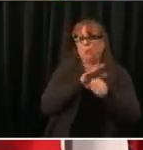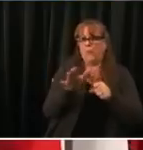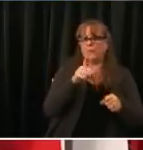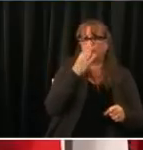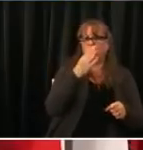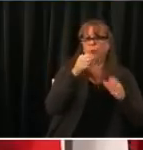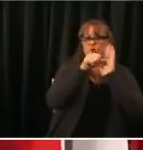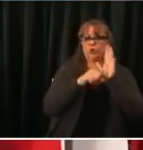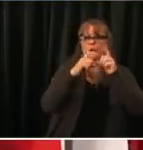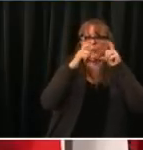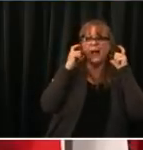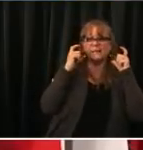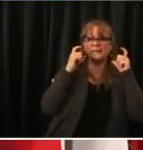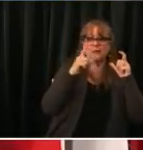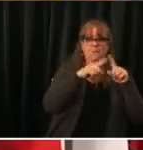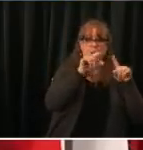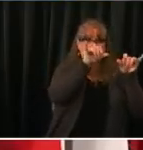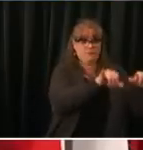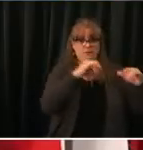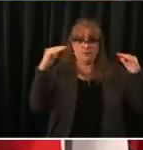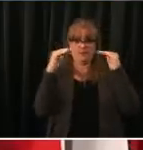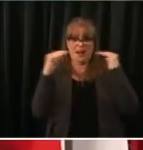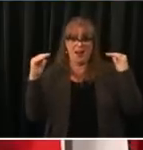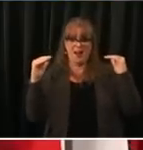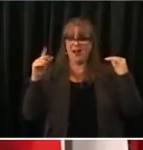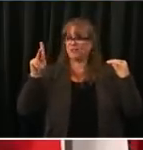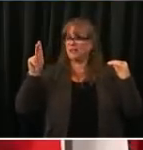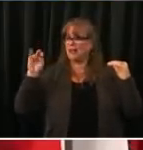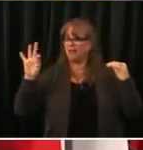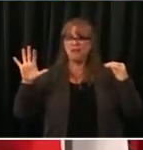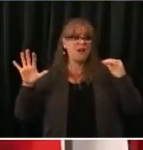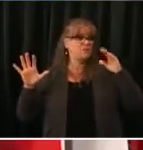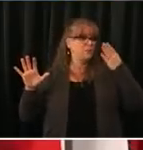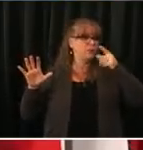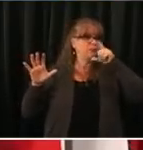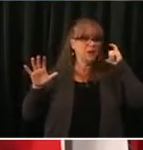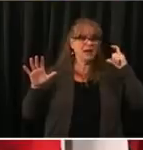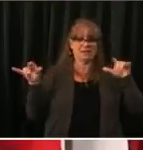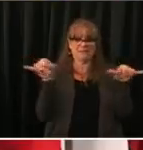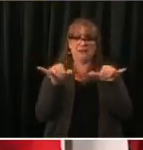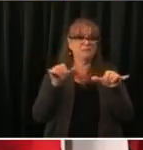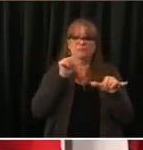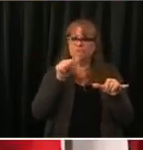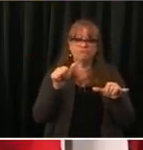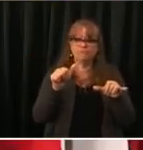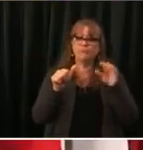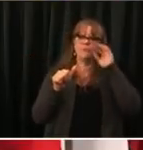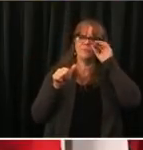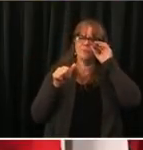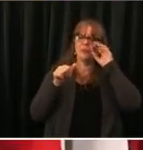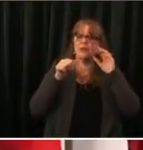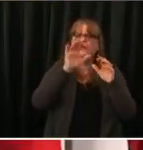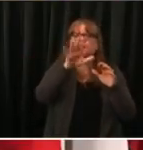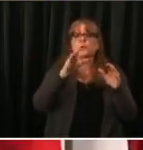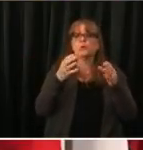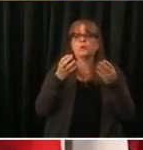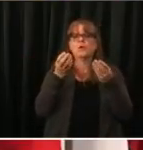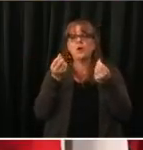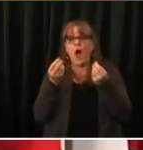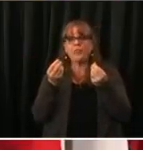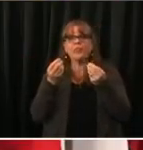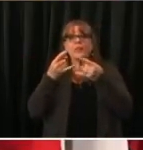but is probably slightly better than just a regular cloth mask that somebody might make at home or wear. And so we have added those to the availability.